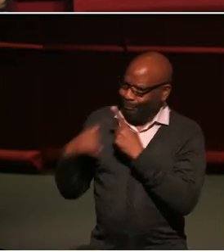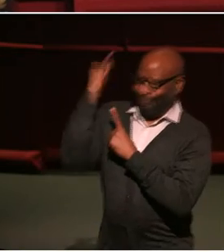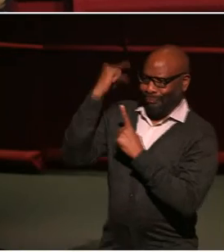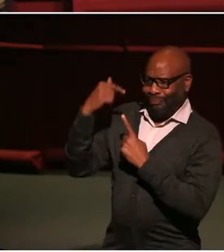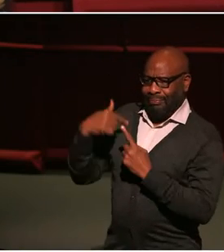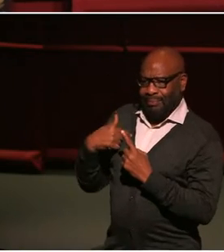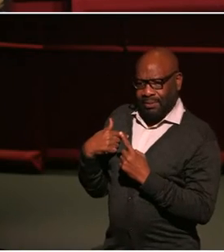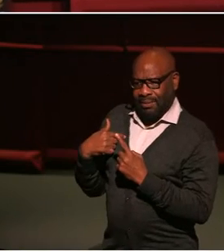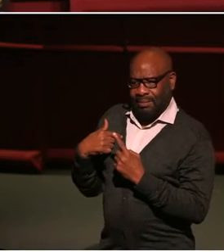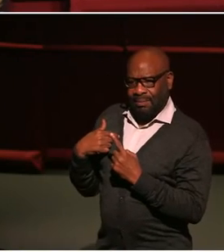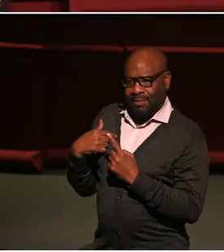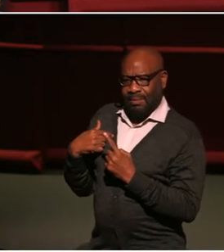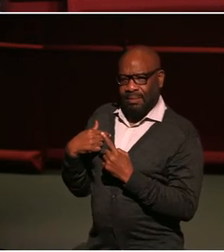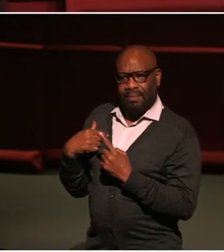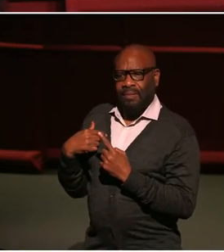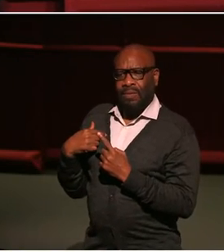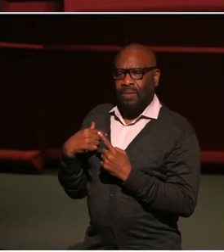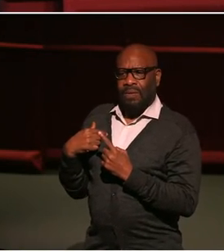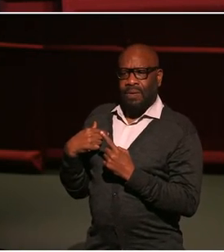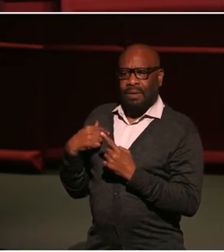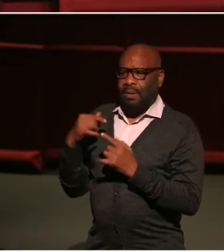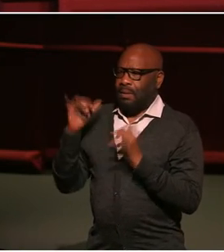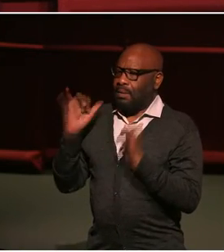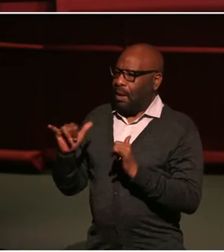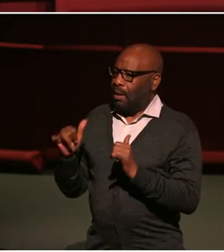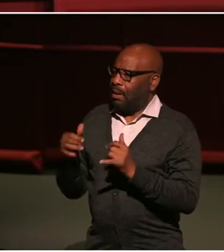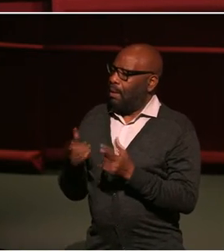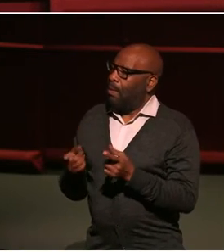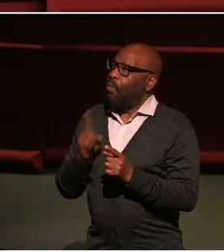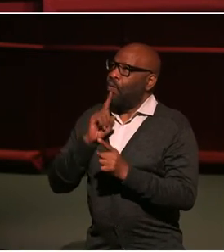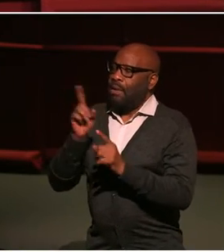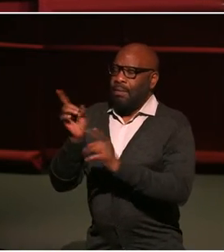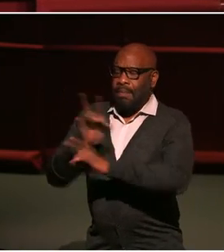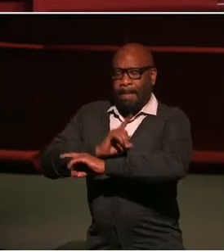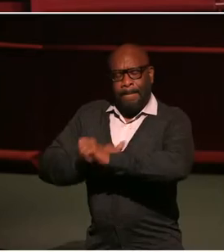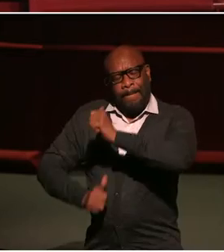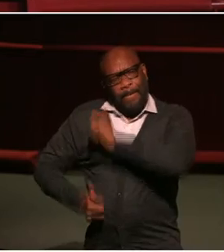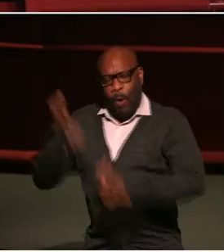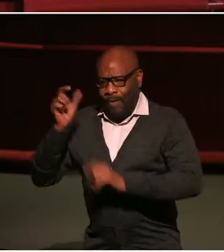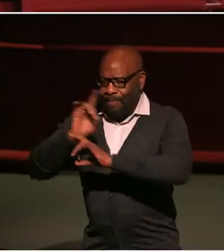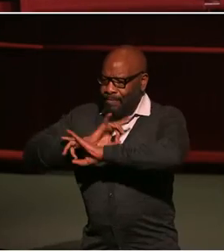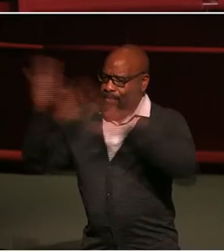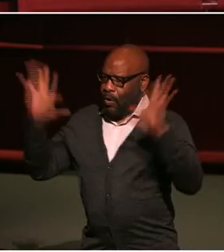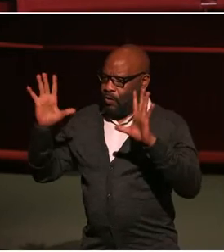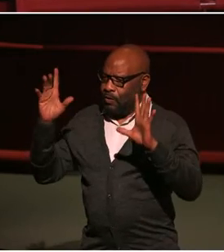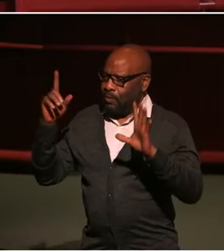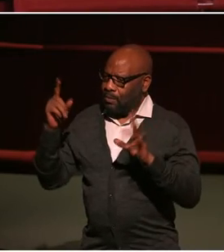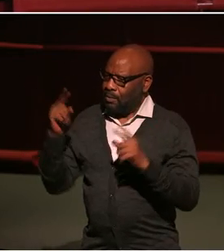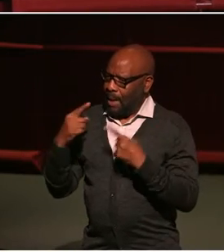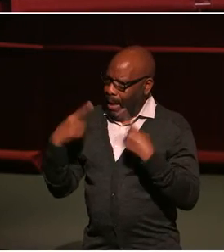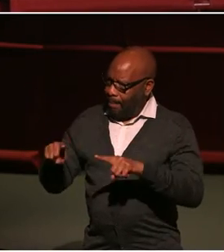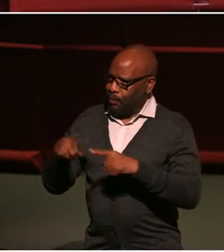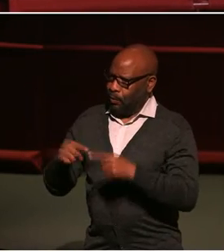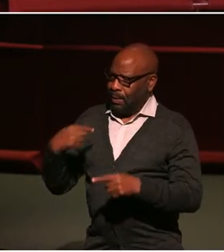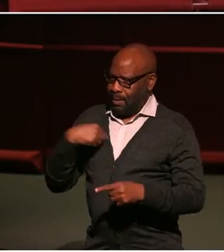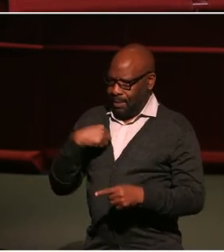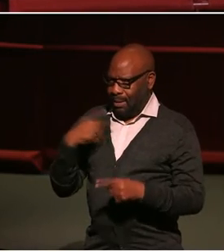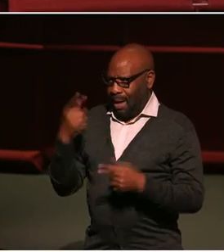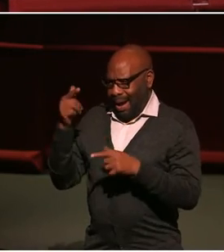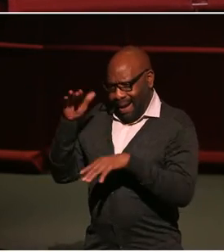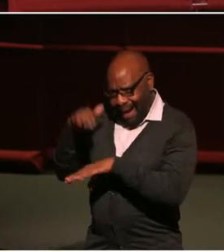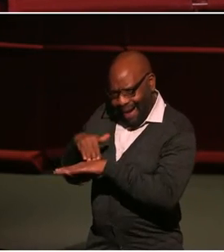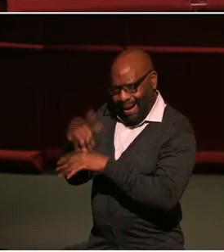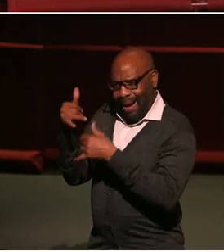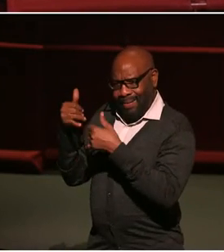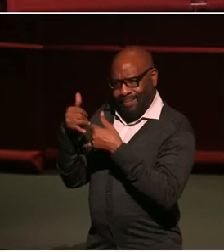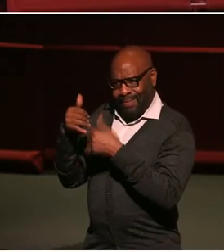that was the most violent act that ever took place at the Academy Awards.